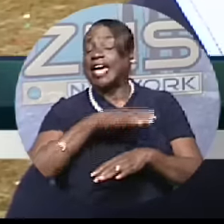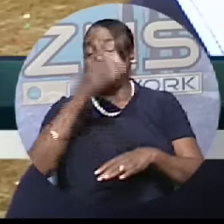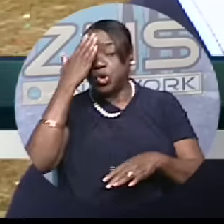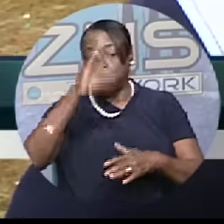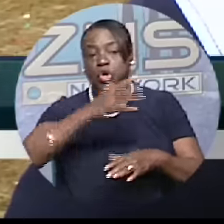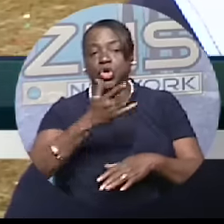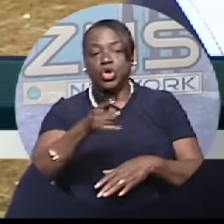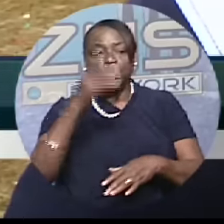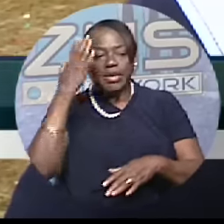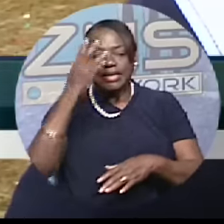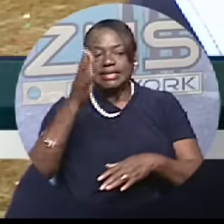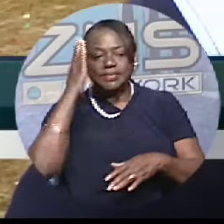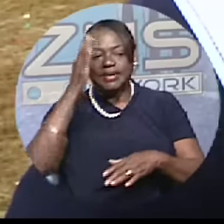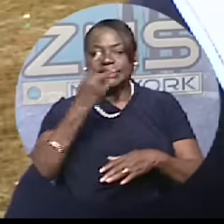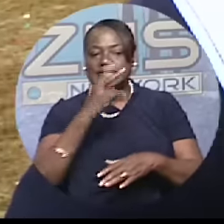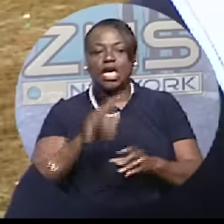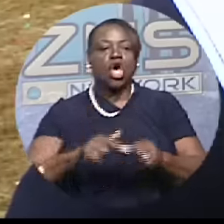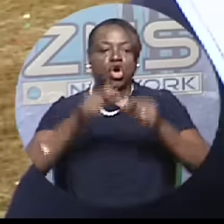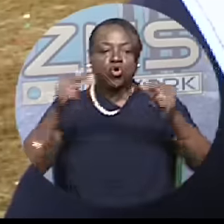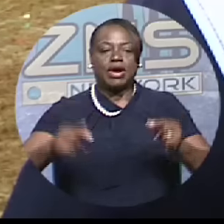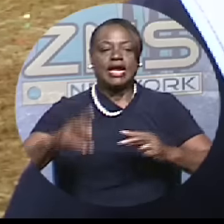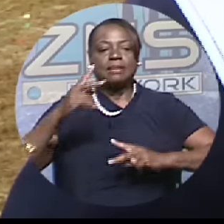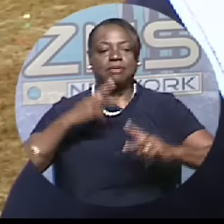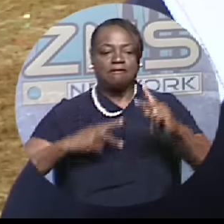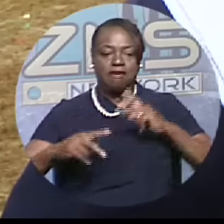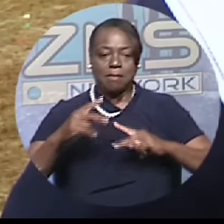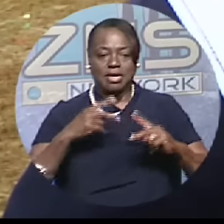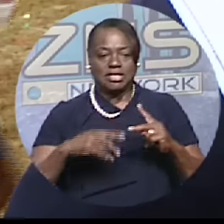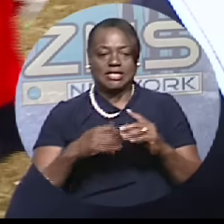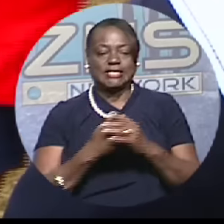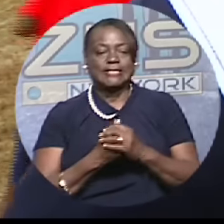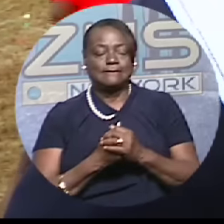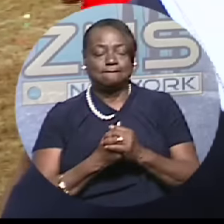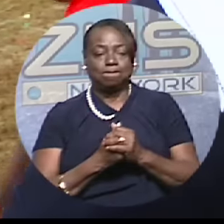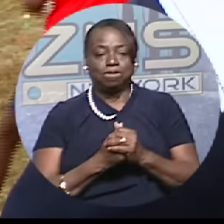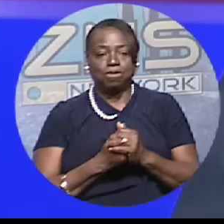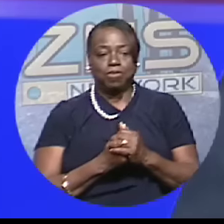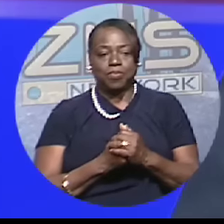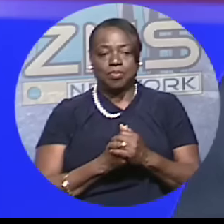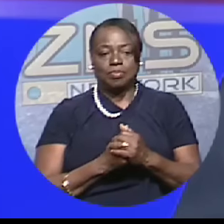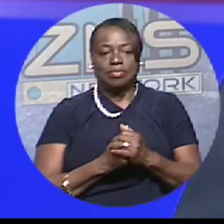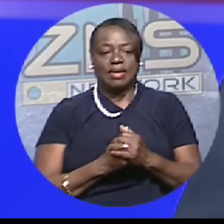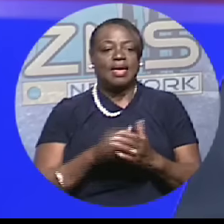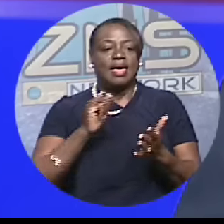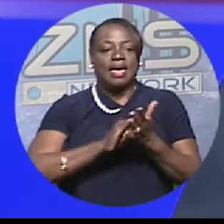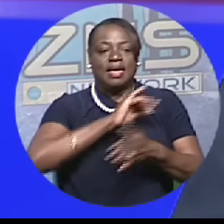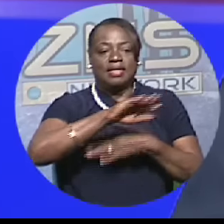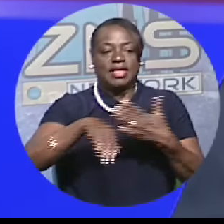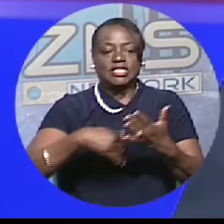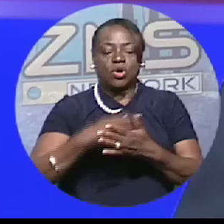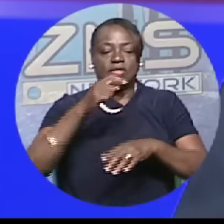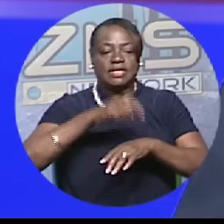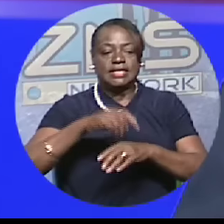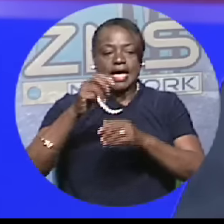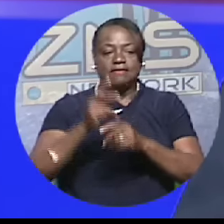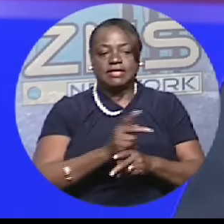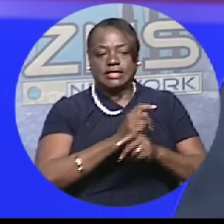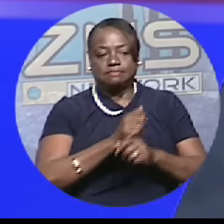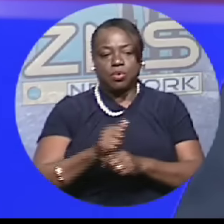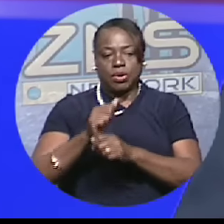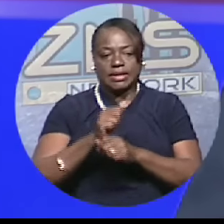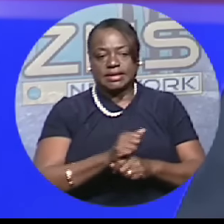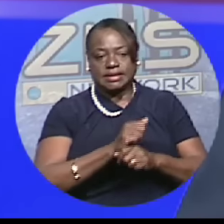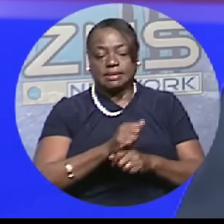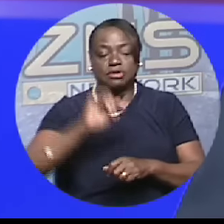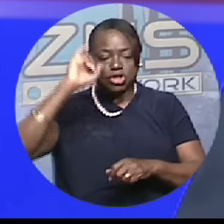performance, and in the near future, you know, they'll be world-class athletes. No ifs and buts about that. And that's all the time we have for sports on this Good